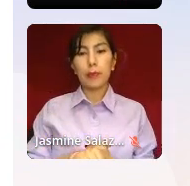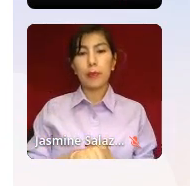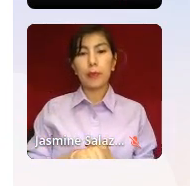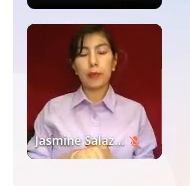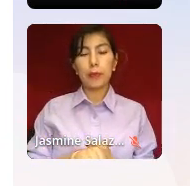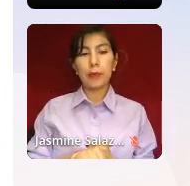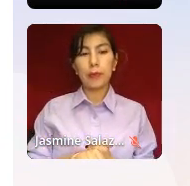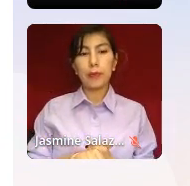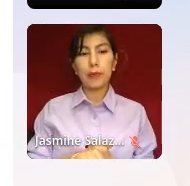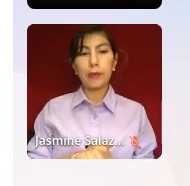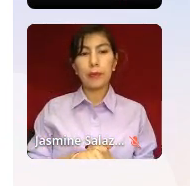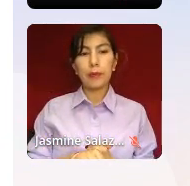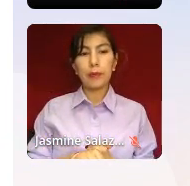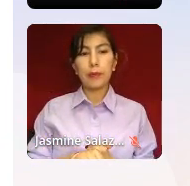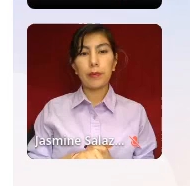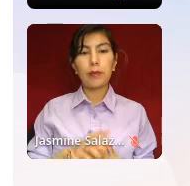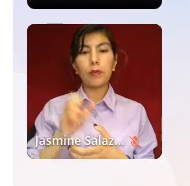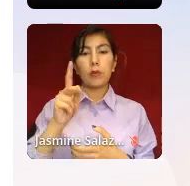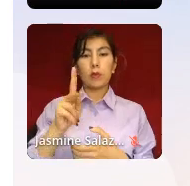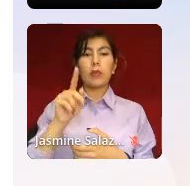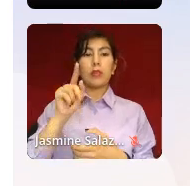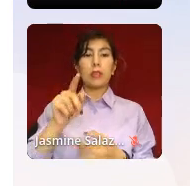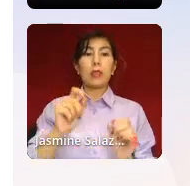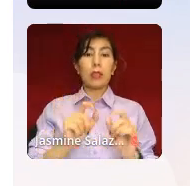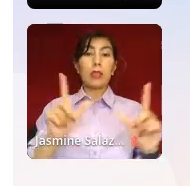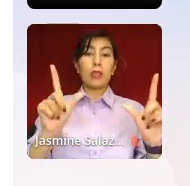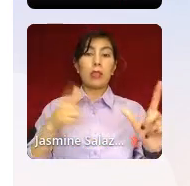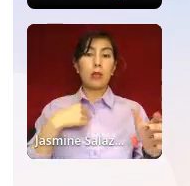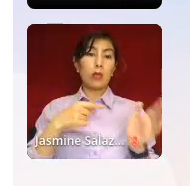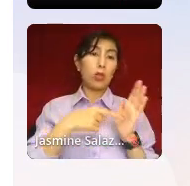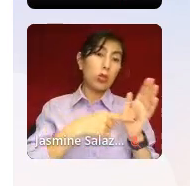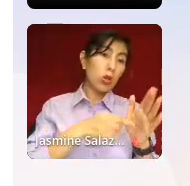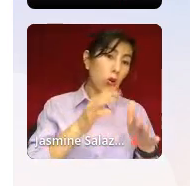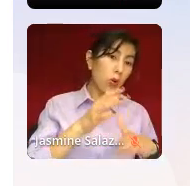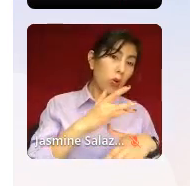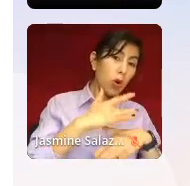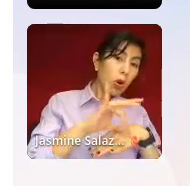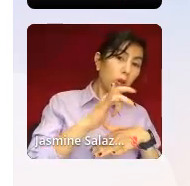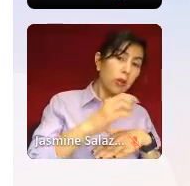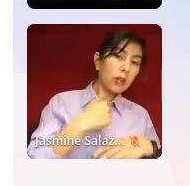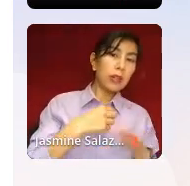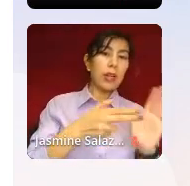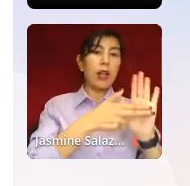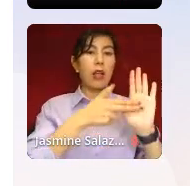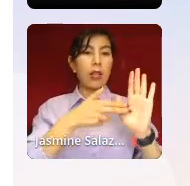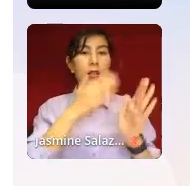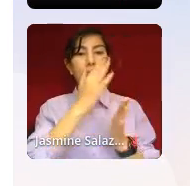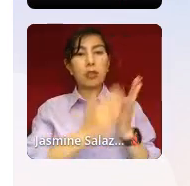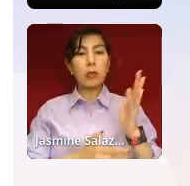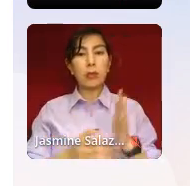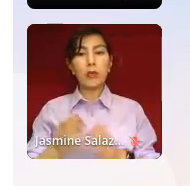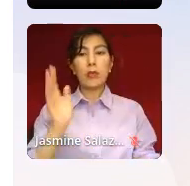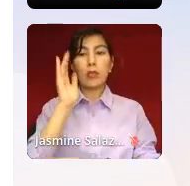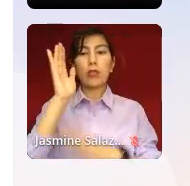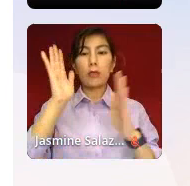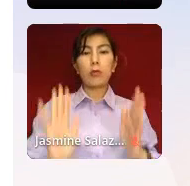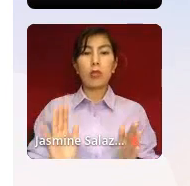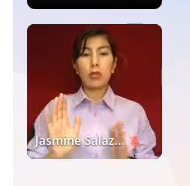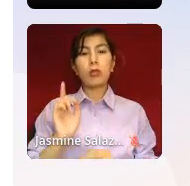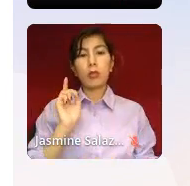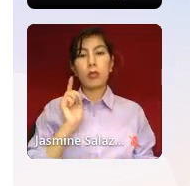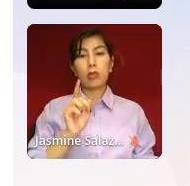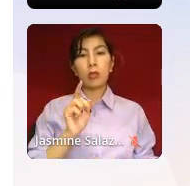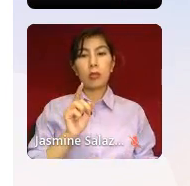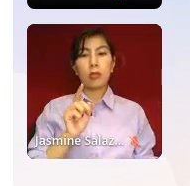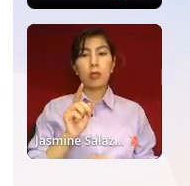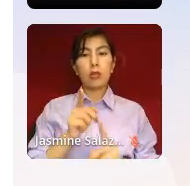Okay, this is the slide that I wanted to show earlier that highlights some of the speakers across